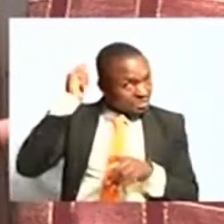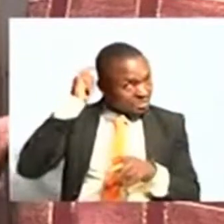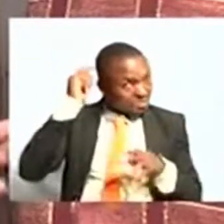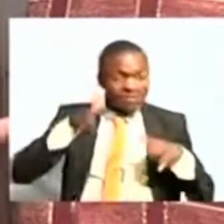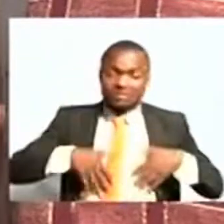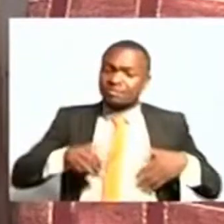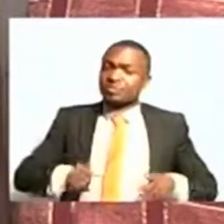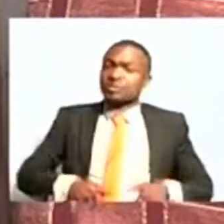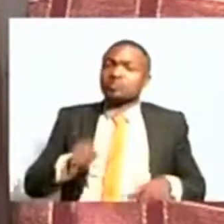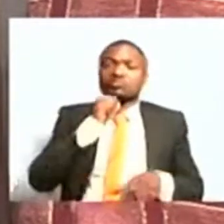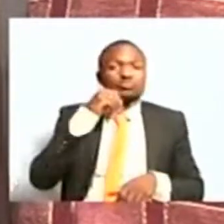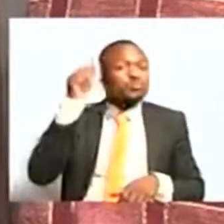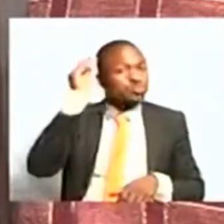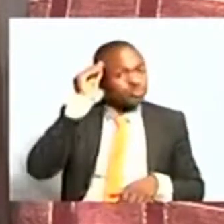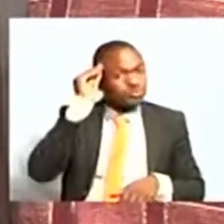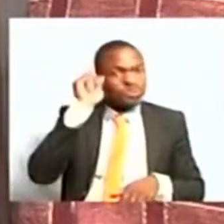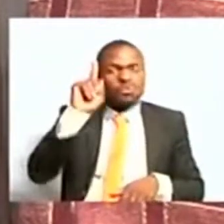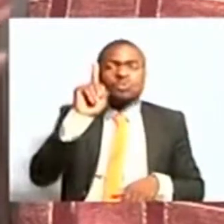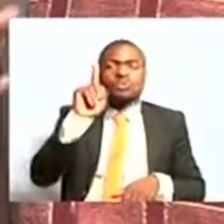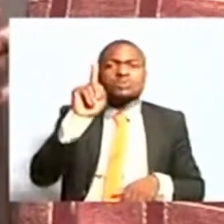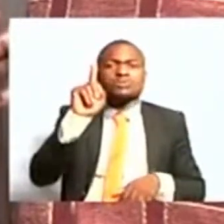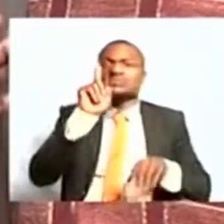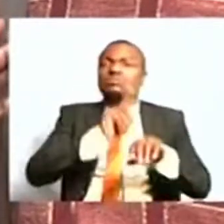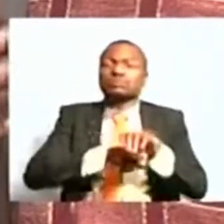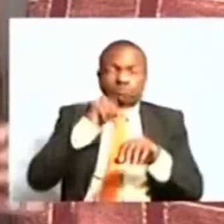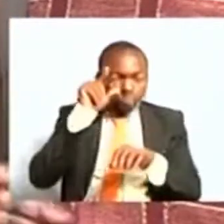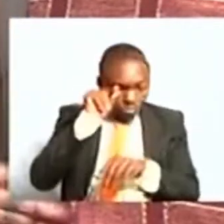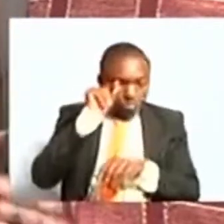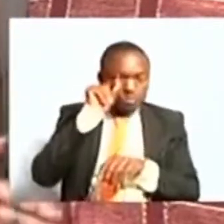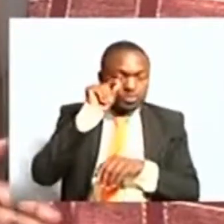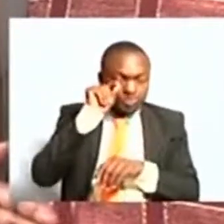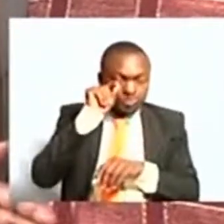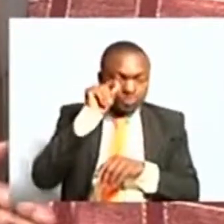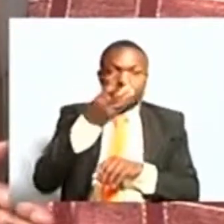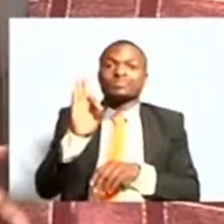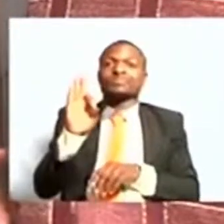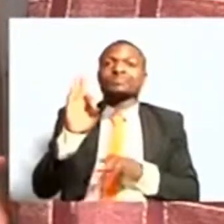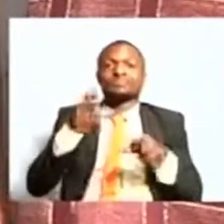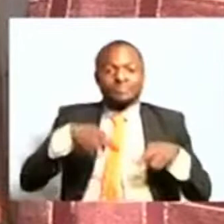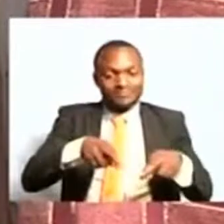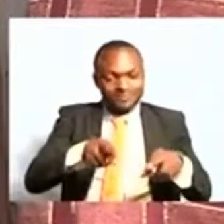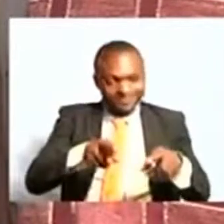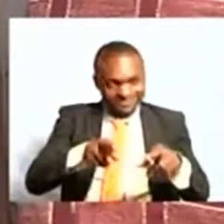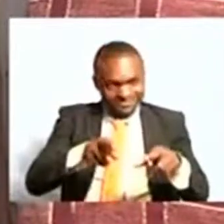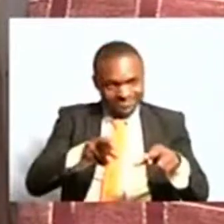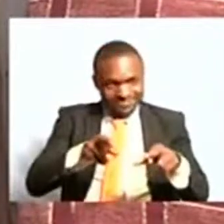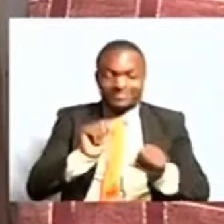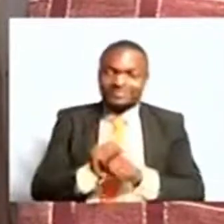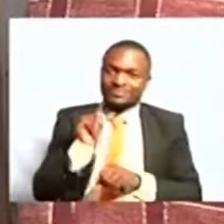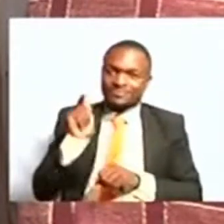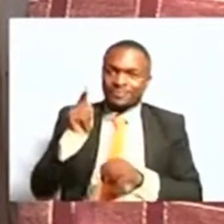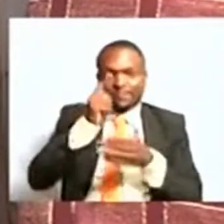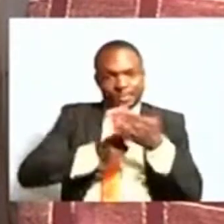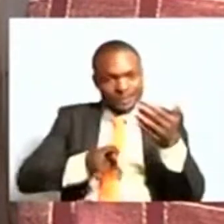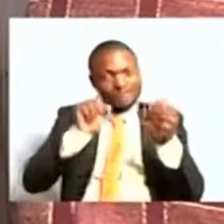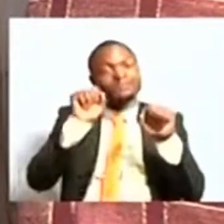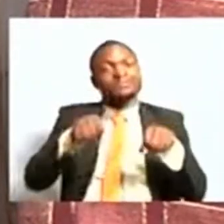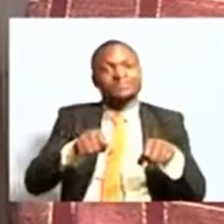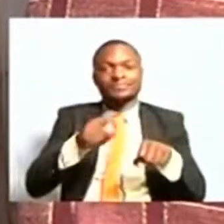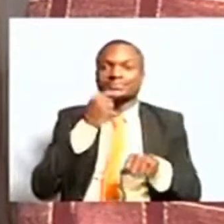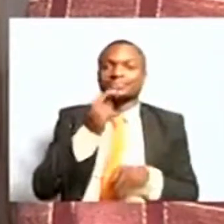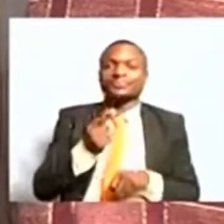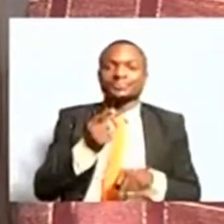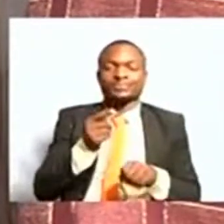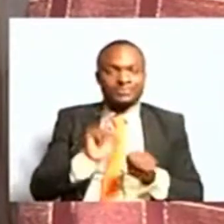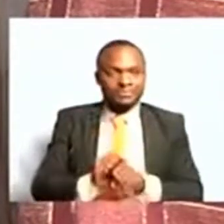tired, you don't realize, just one moment you doze and you're off the road. So this is what I can say.